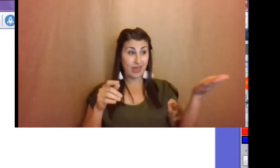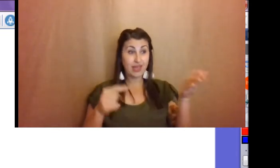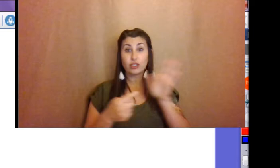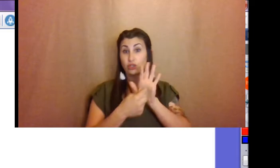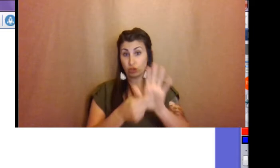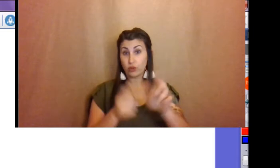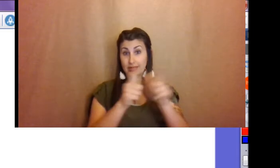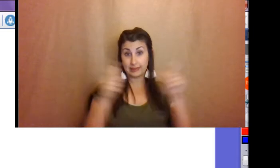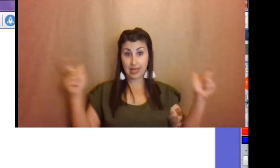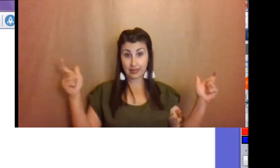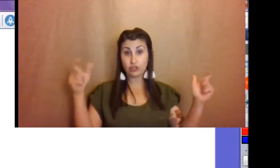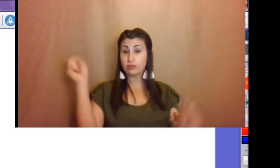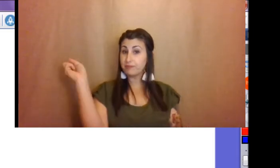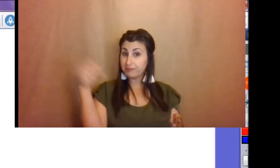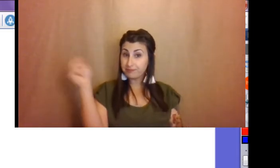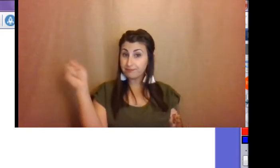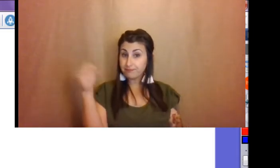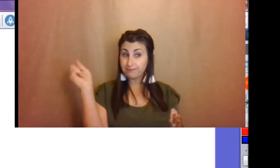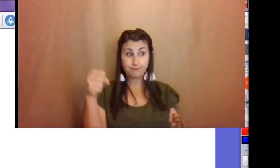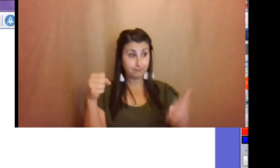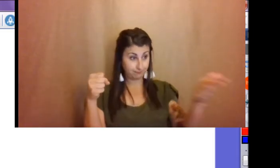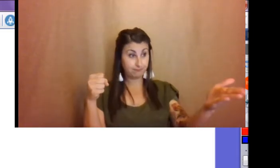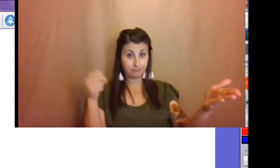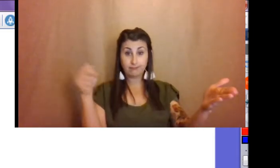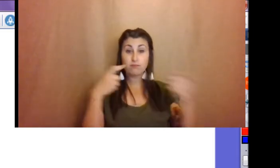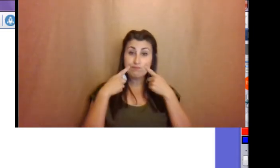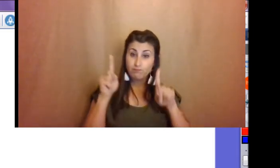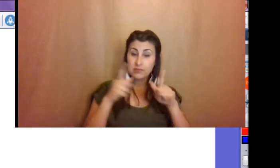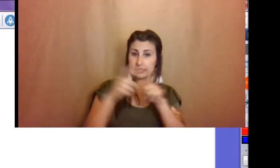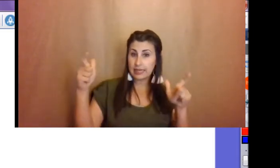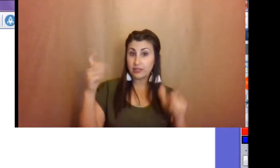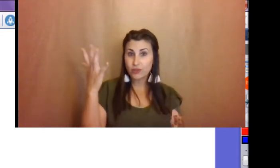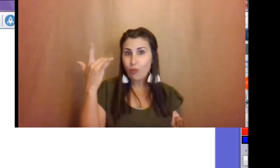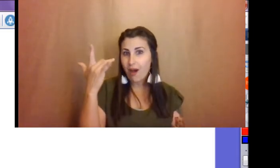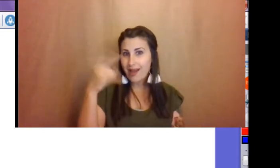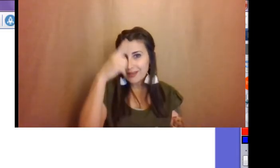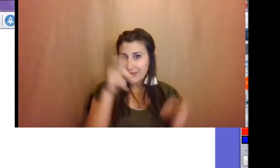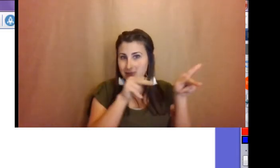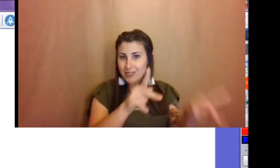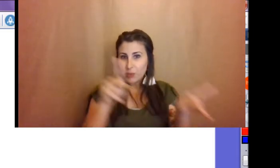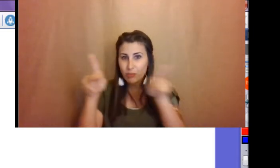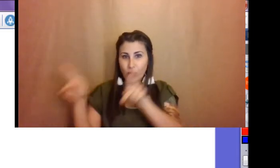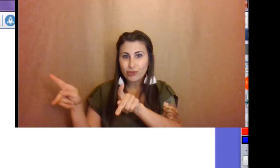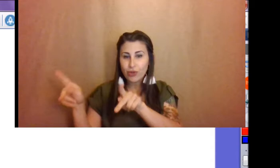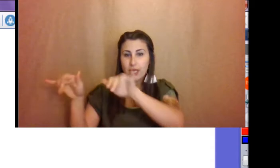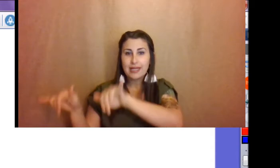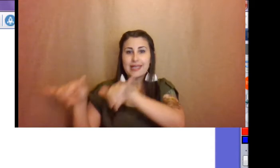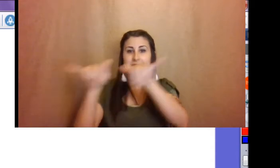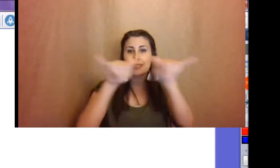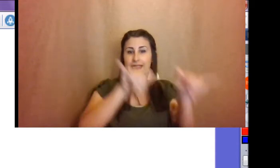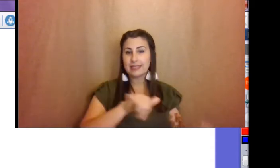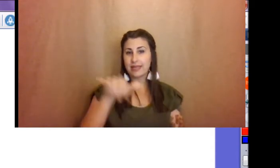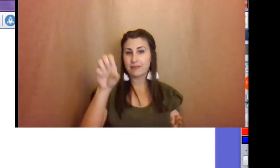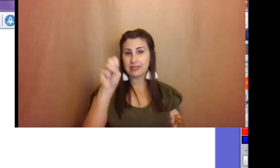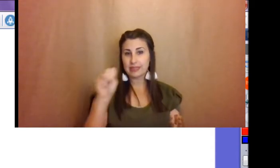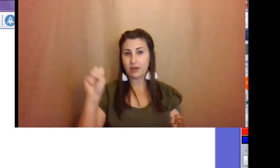This shows a dilation. This is a dilation because it's proportional. It's the same scale factor